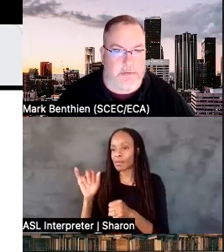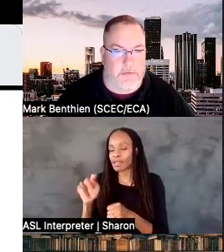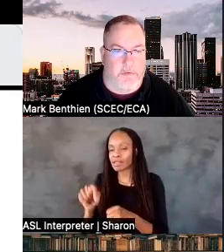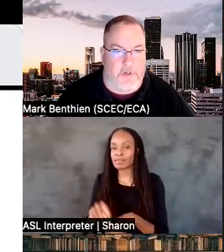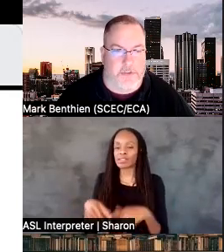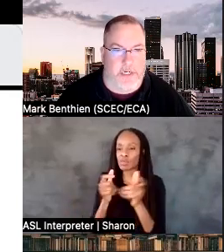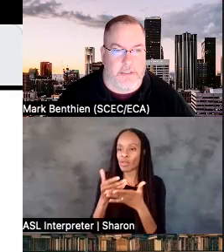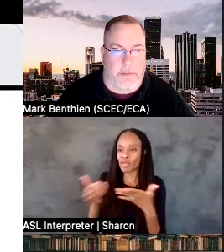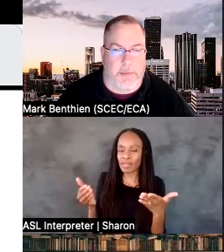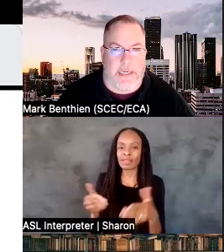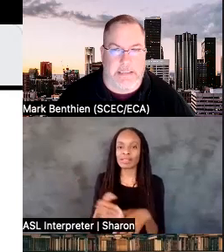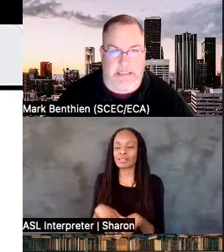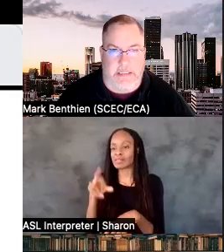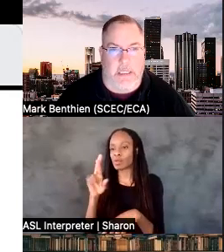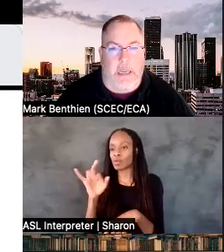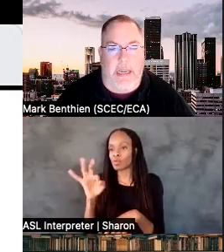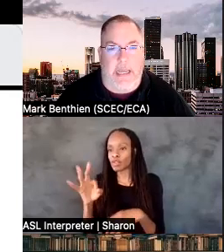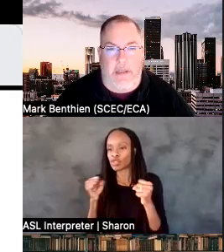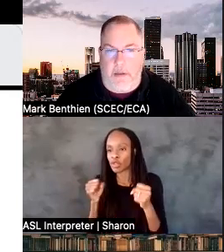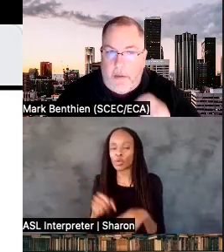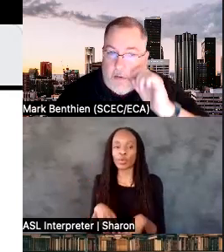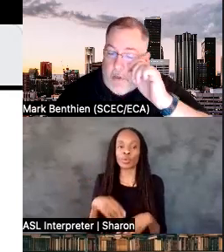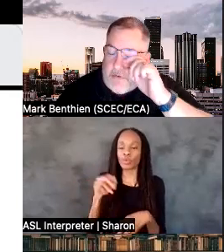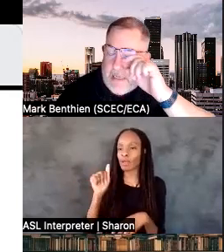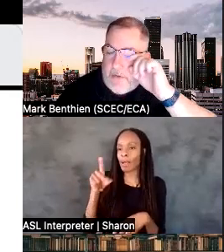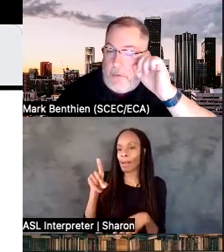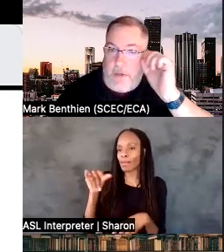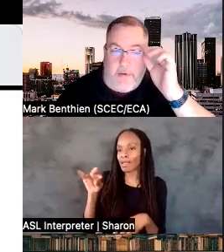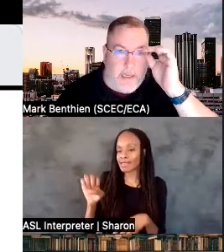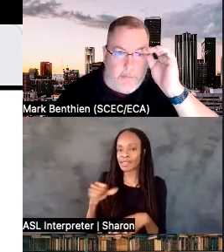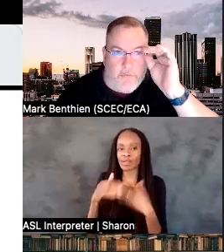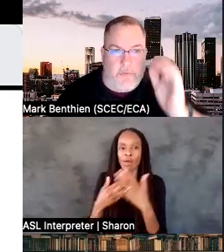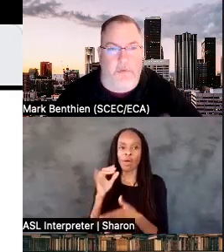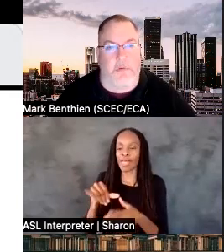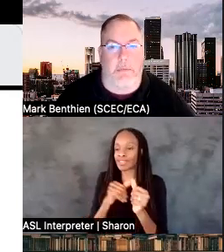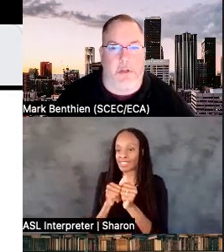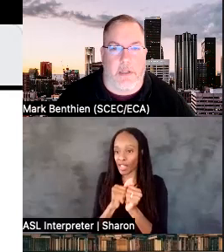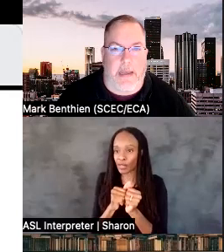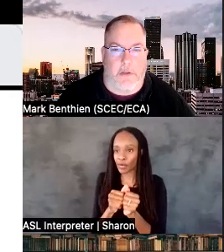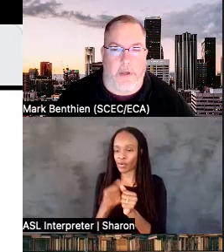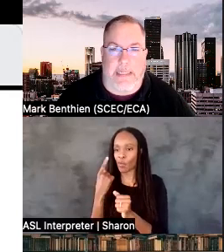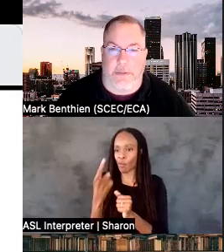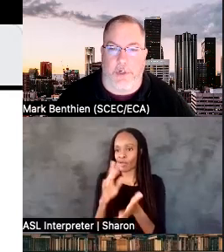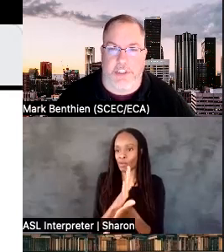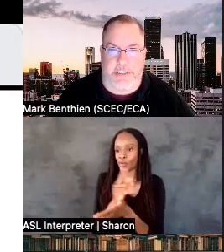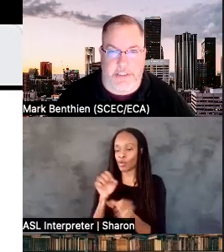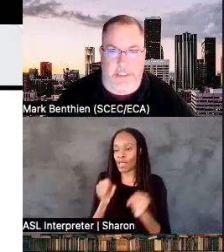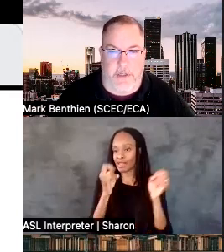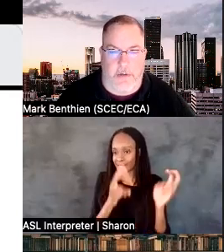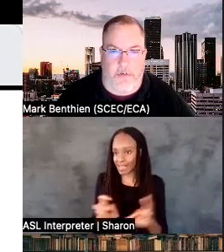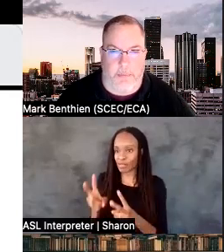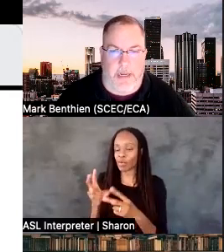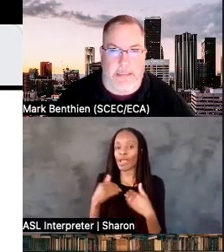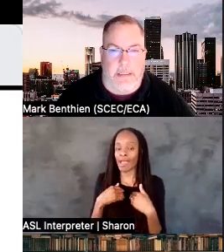cabinets, refrigerators, and appliances. And this is all together in one document you can download, and has a worksheet too